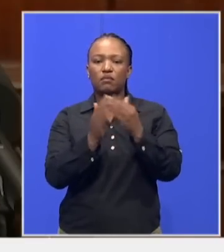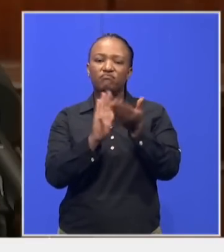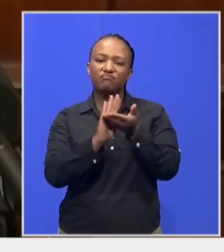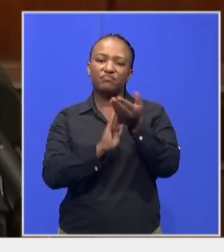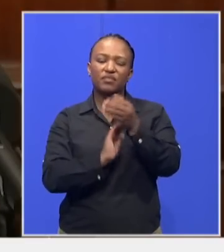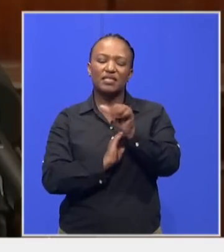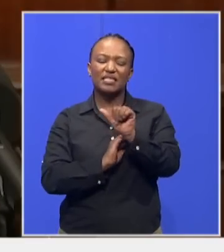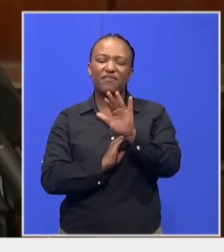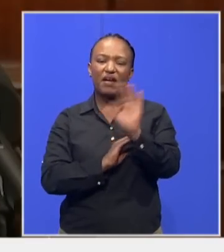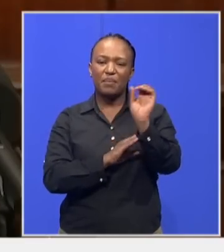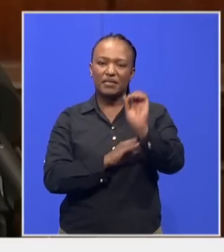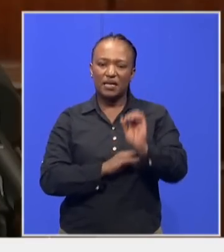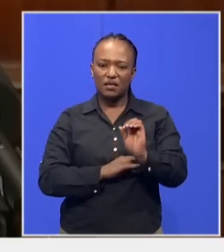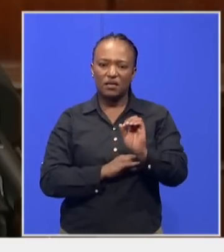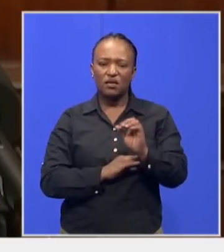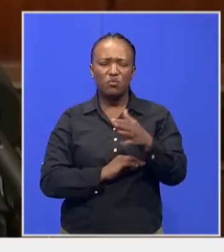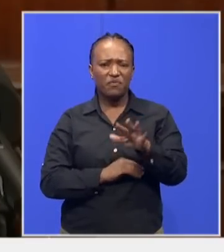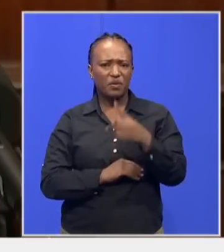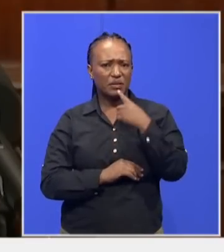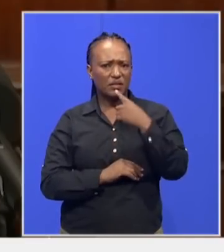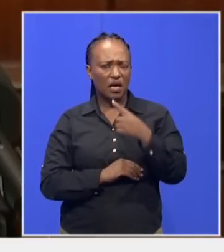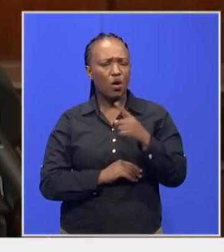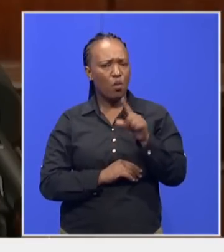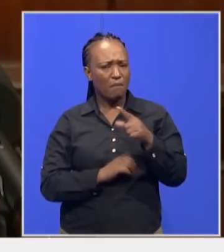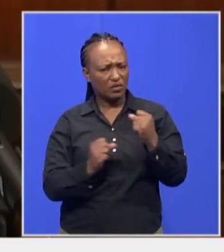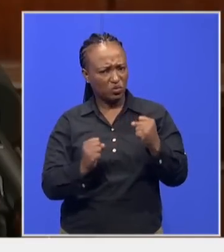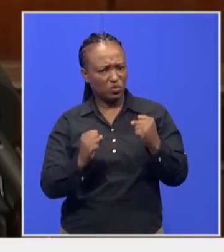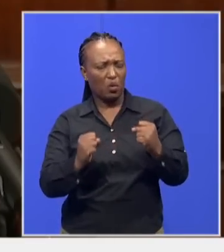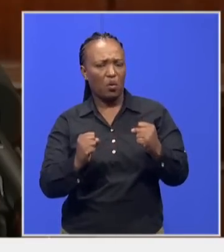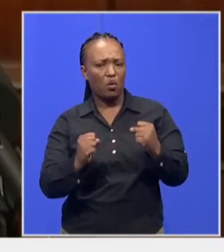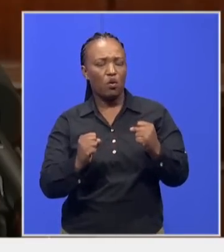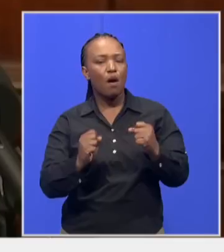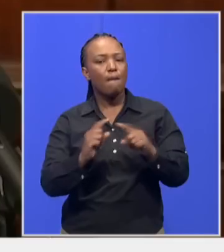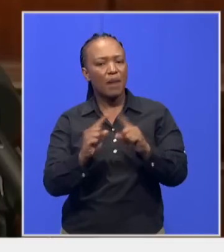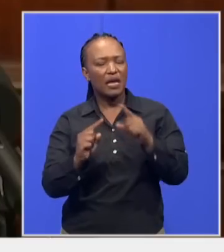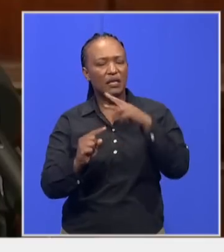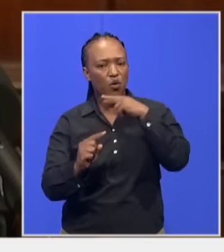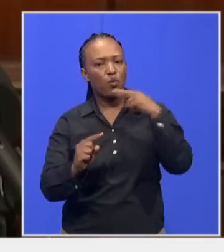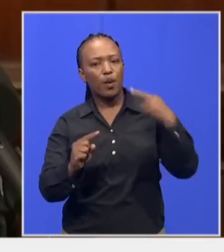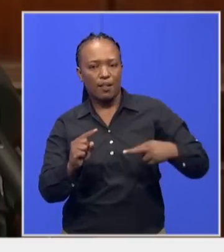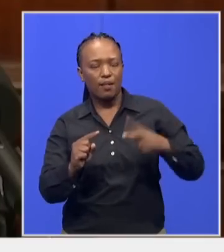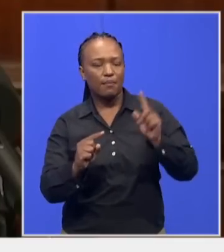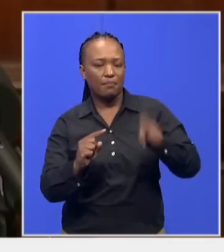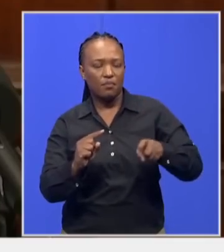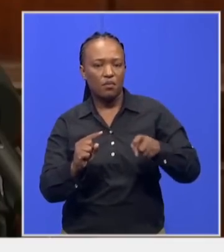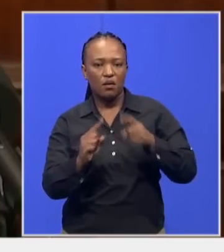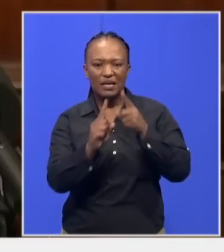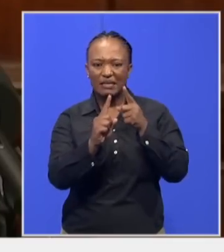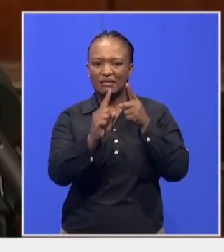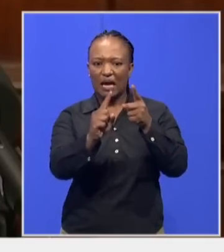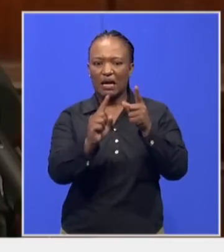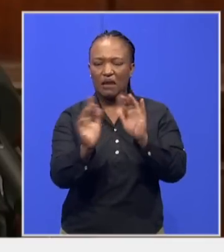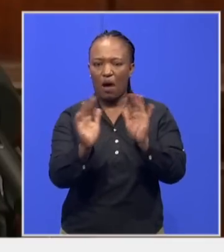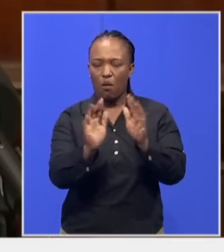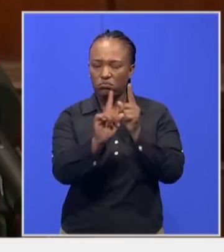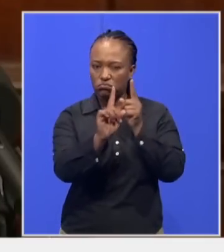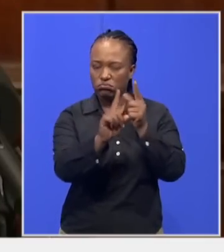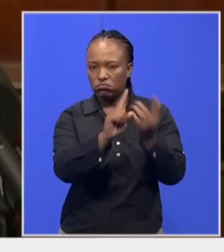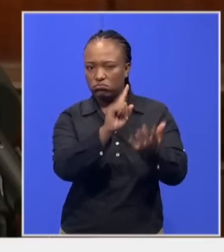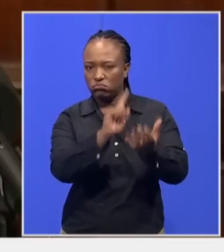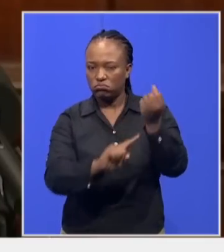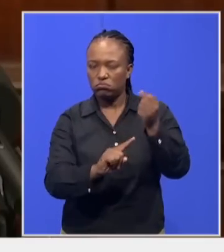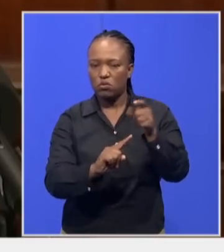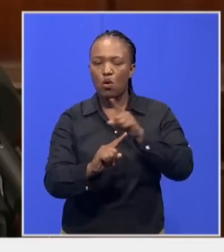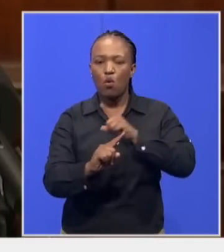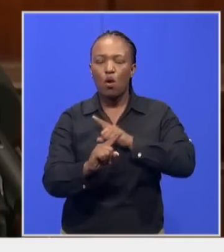65%. And we said that we must be aggressive, but still be realistic about what will constitute the target. Because it's important when we communicate